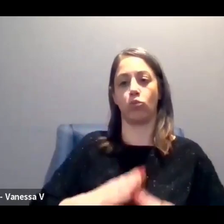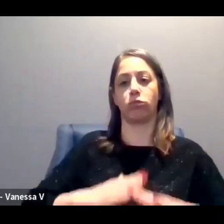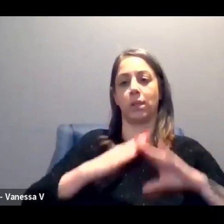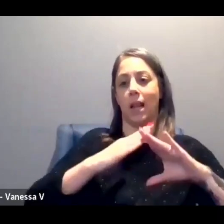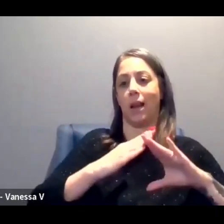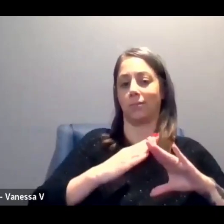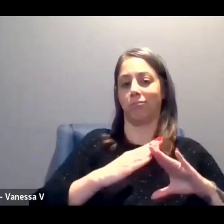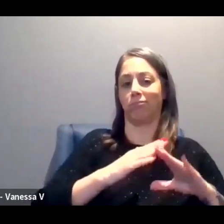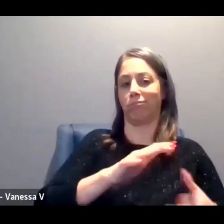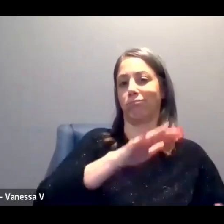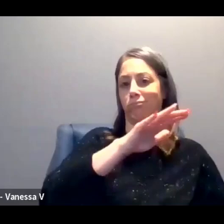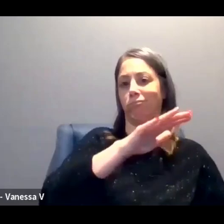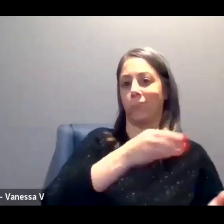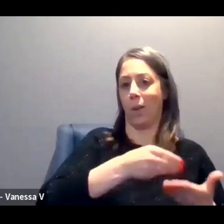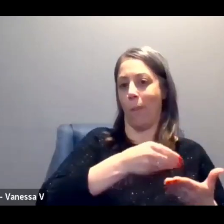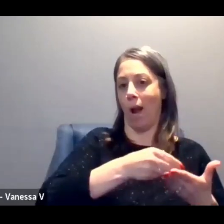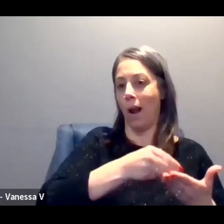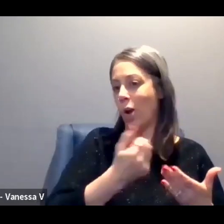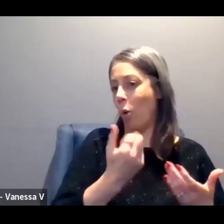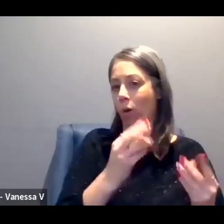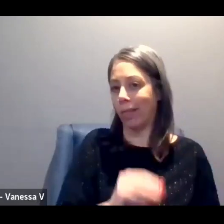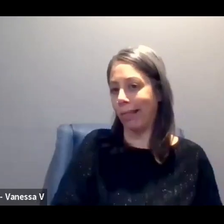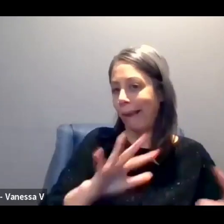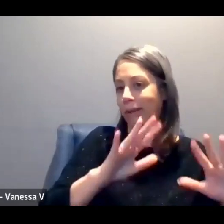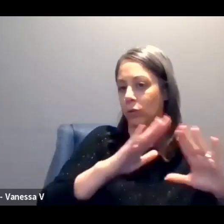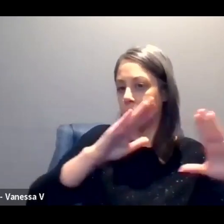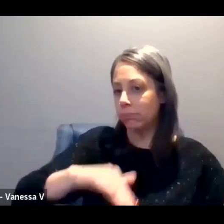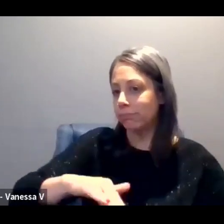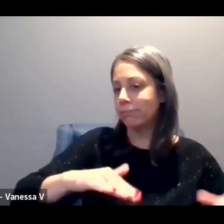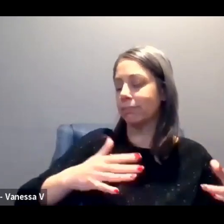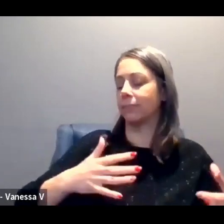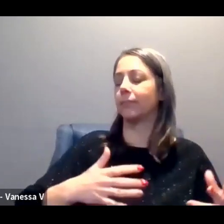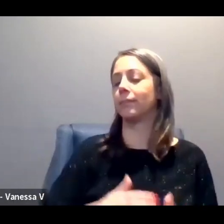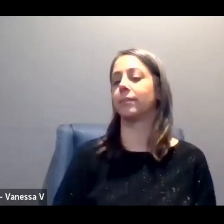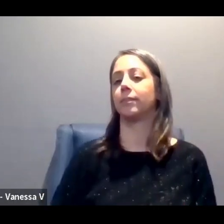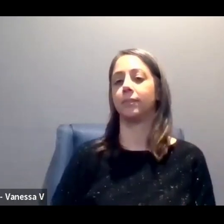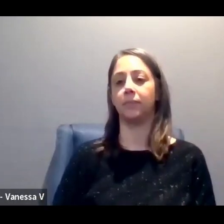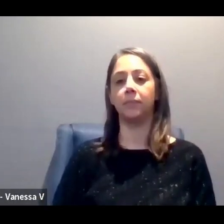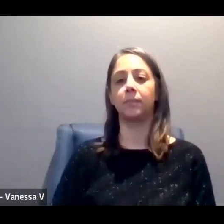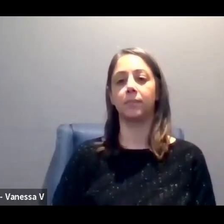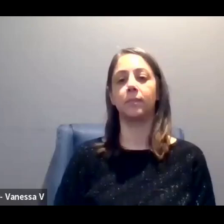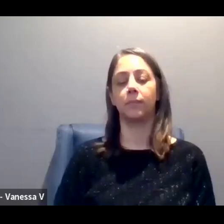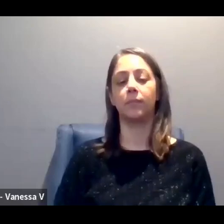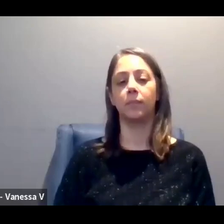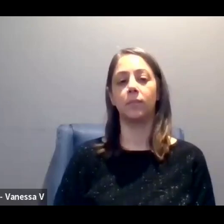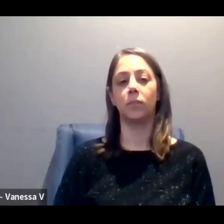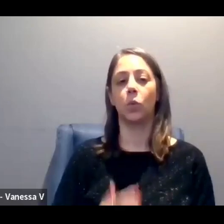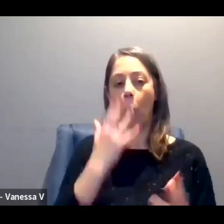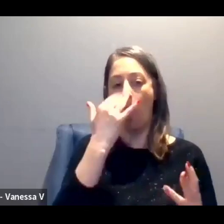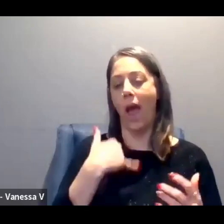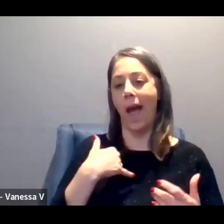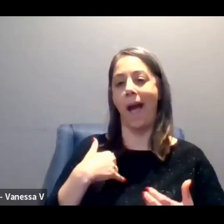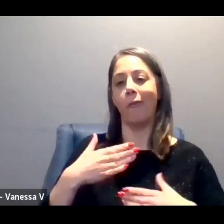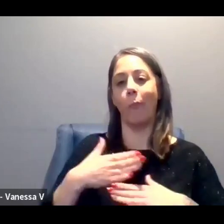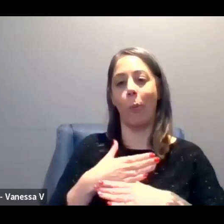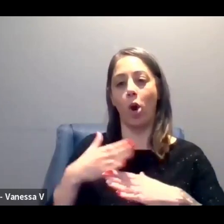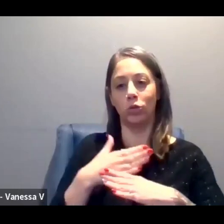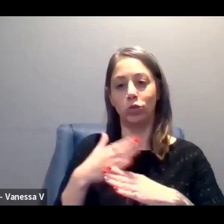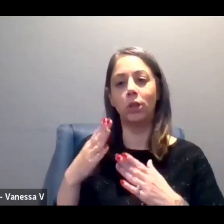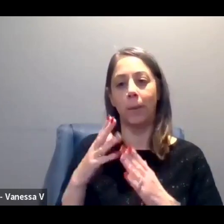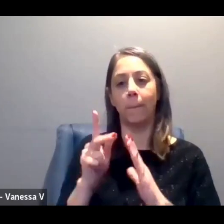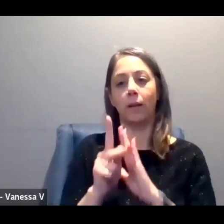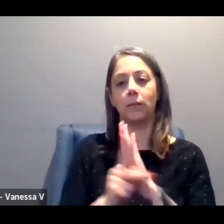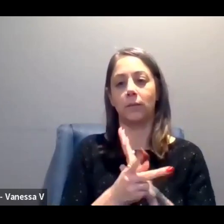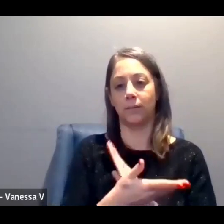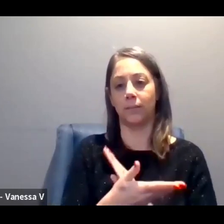this big chunk of money or this piece of land or this property um, through having this partnership policy.